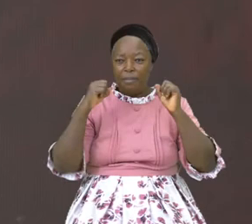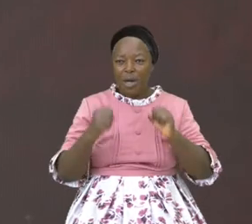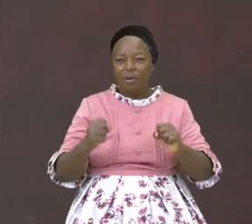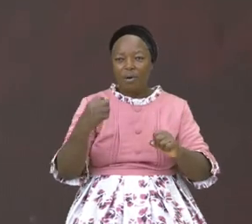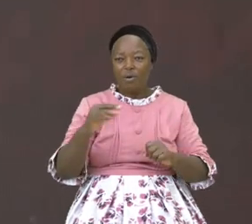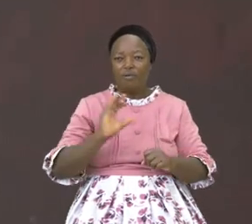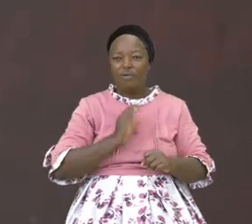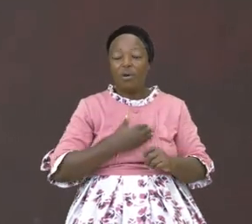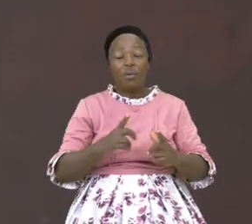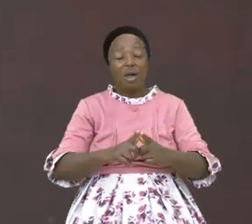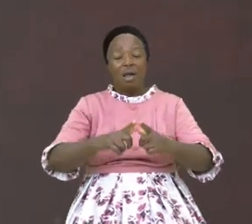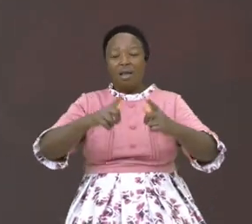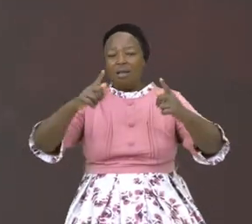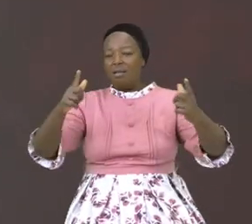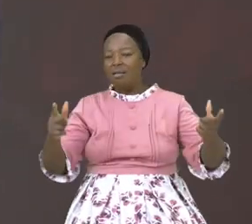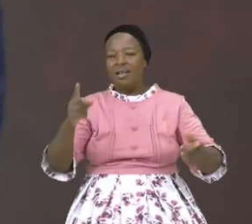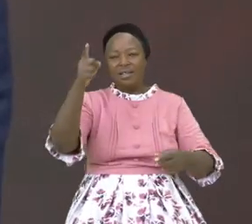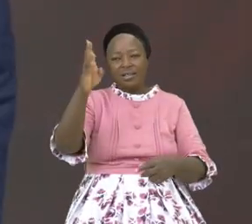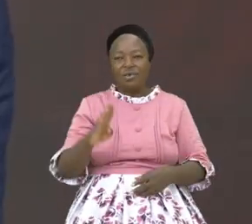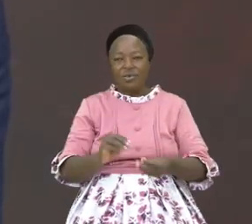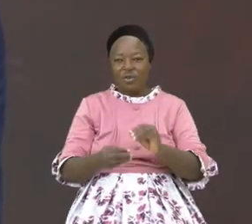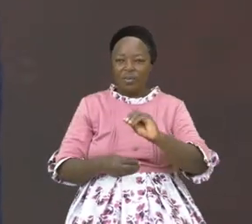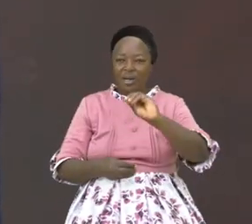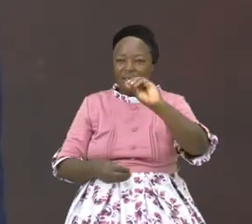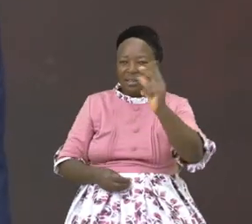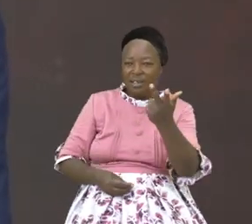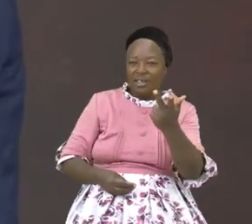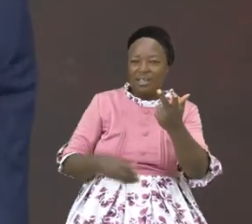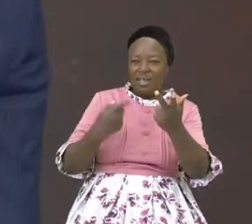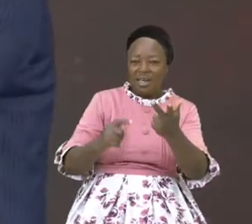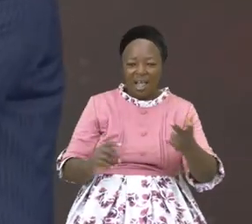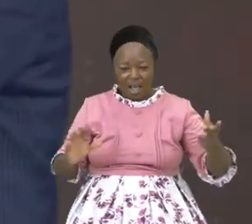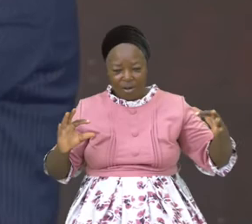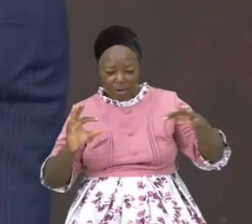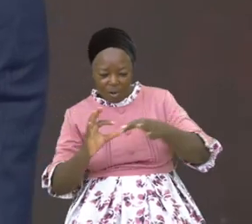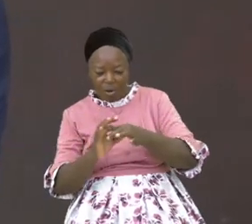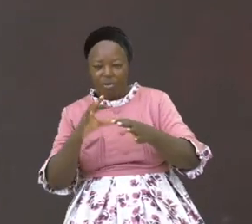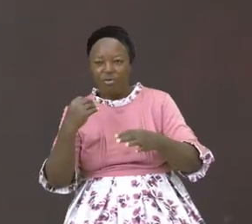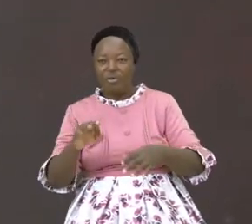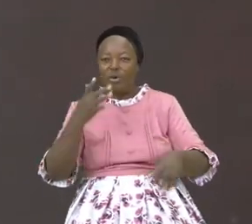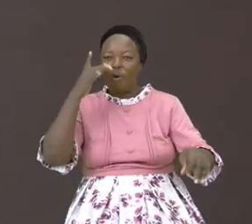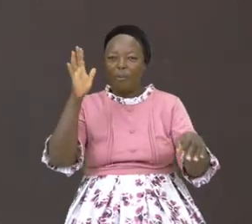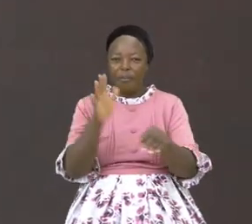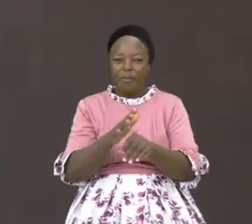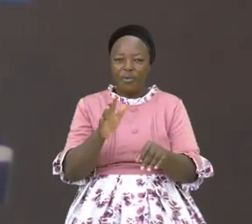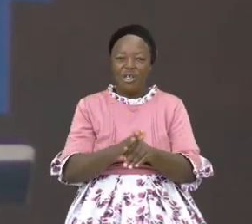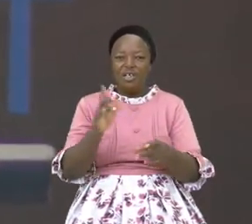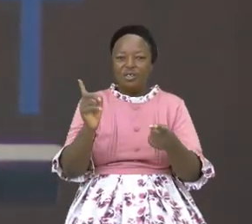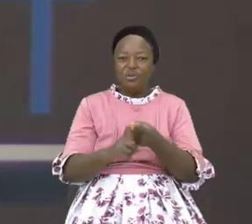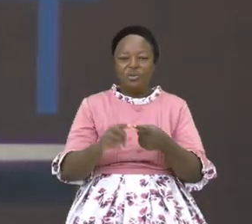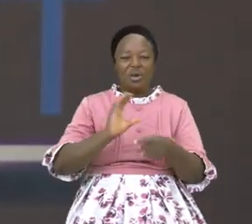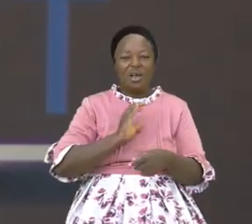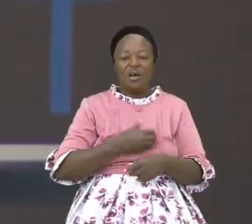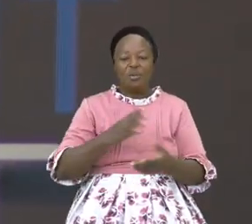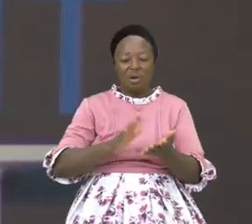our great God. Number three, the accord of praise to our glorious God.